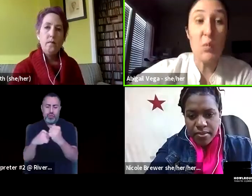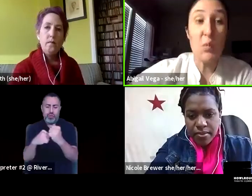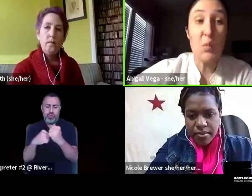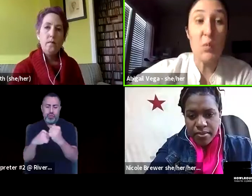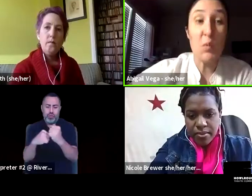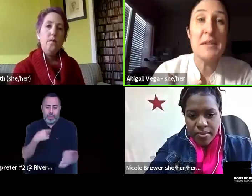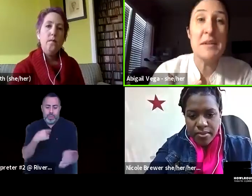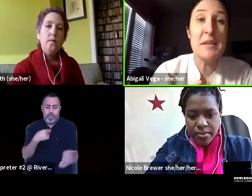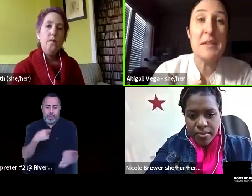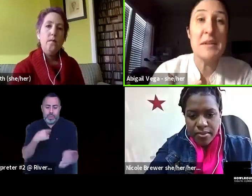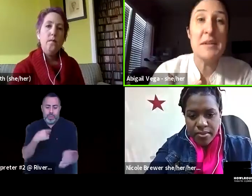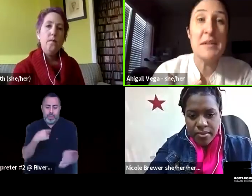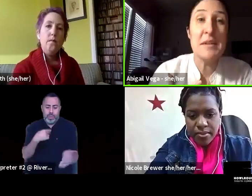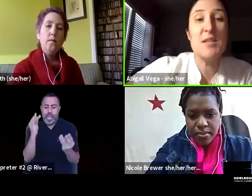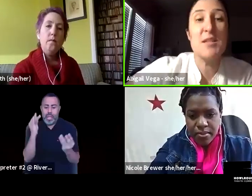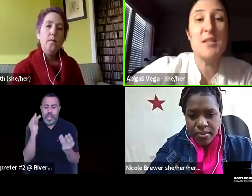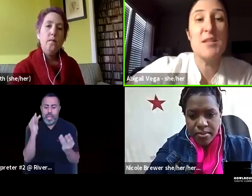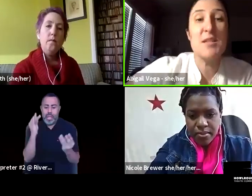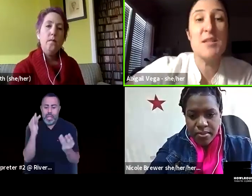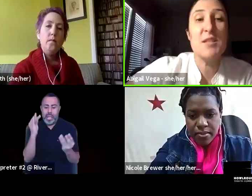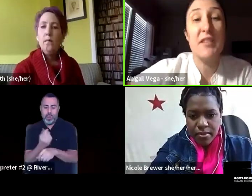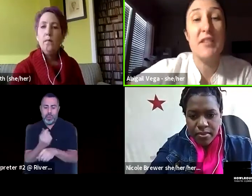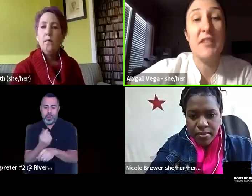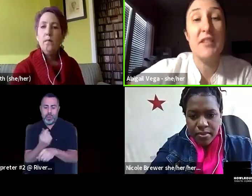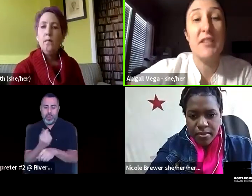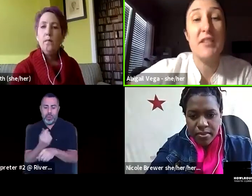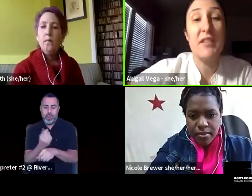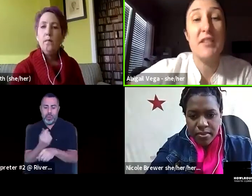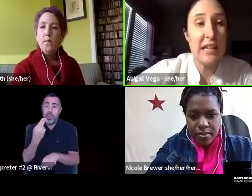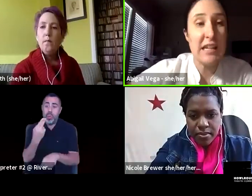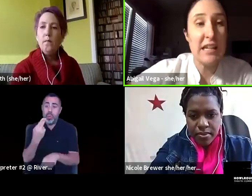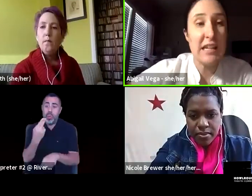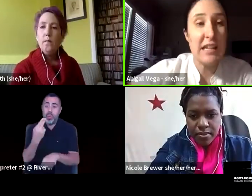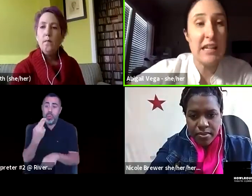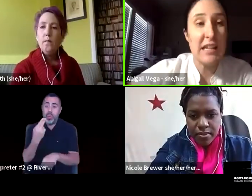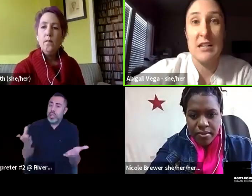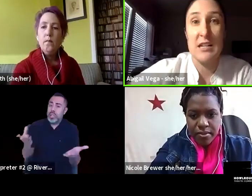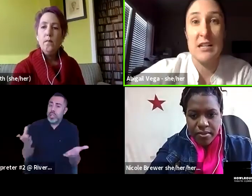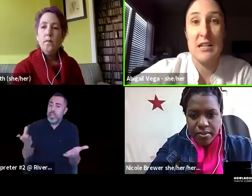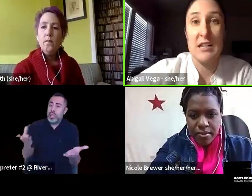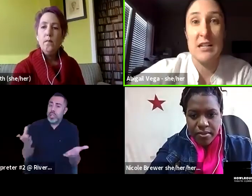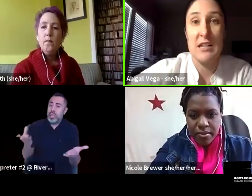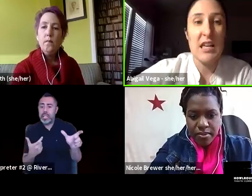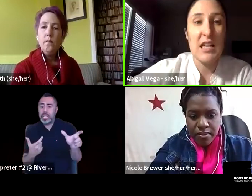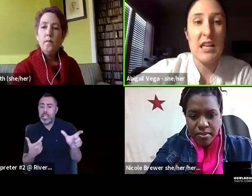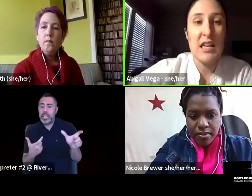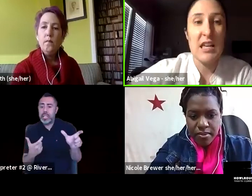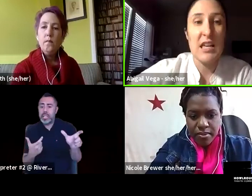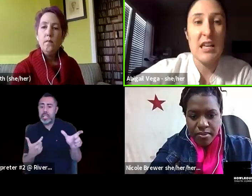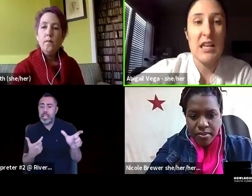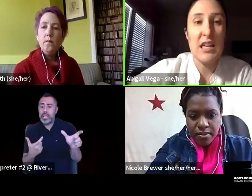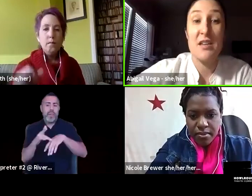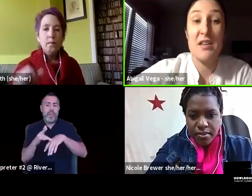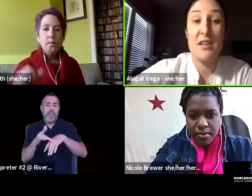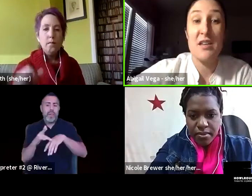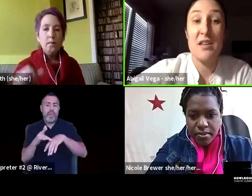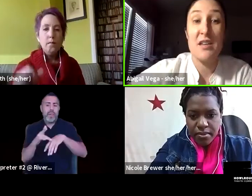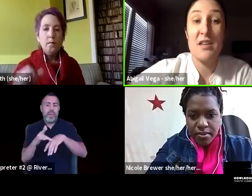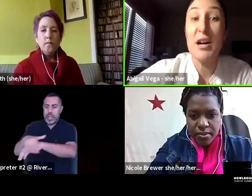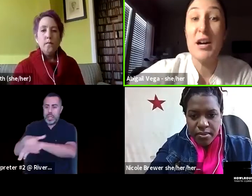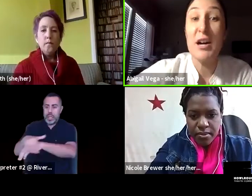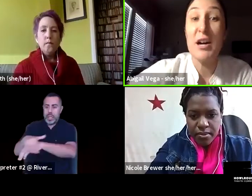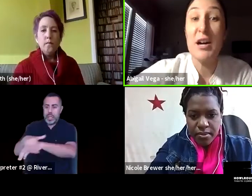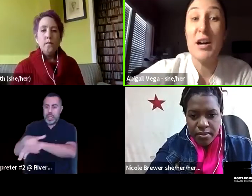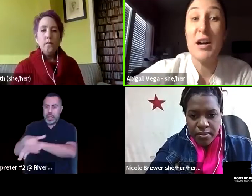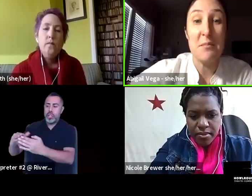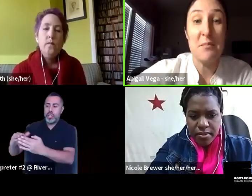We are using equipment and high-speed internet not available in many Indigenous communities. Even the technologies that are central to